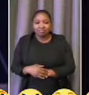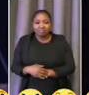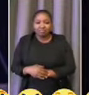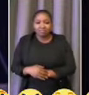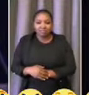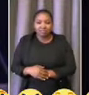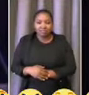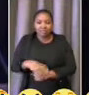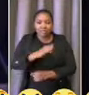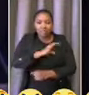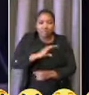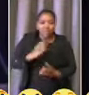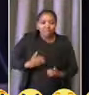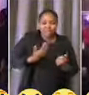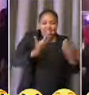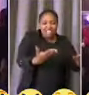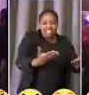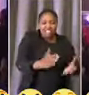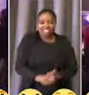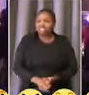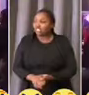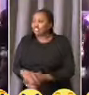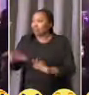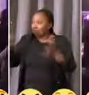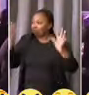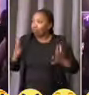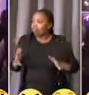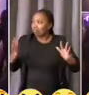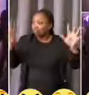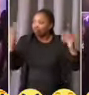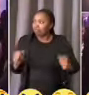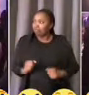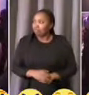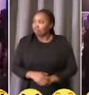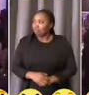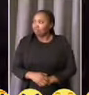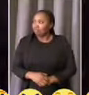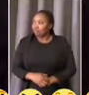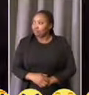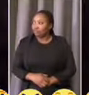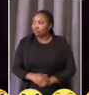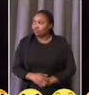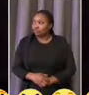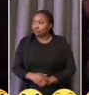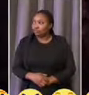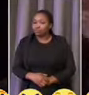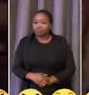EmpowerX Advisory Services. Please come up to my right.